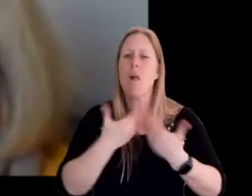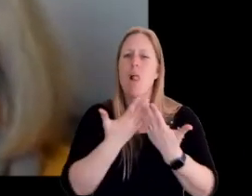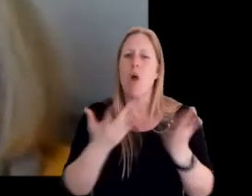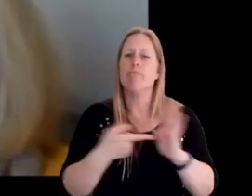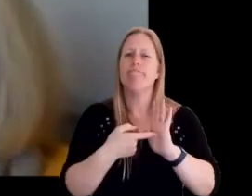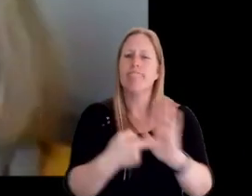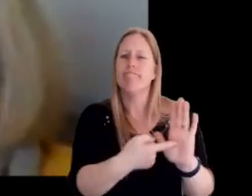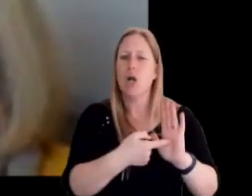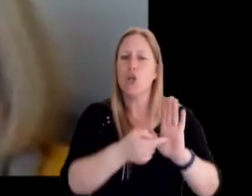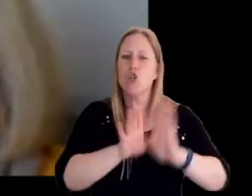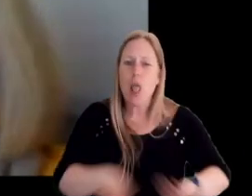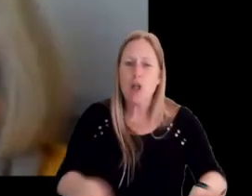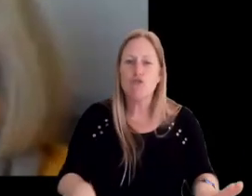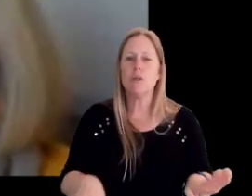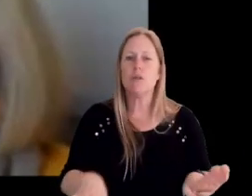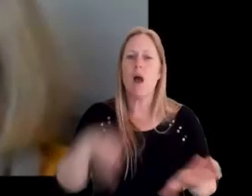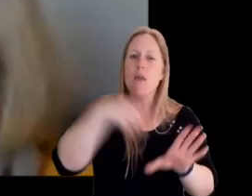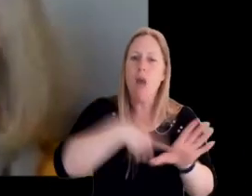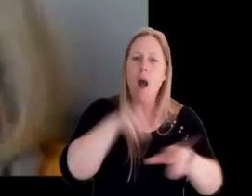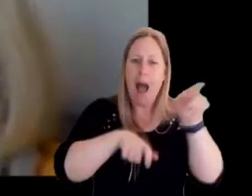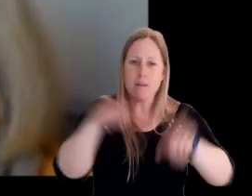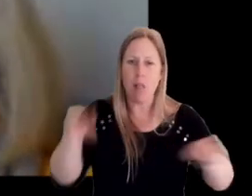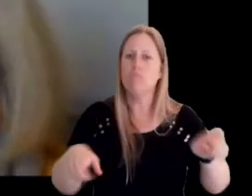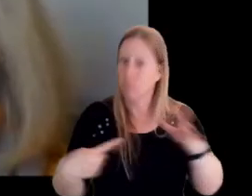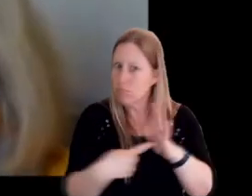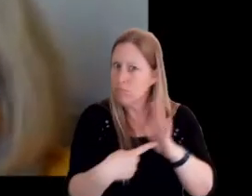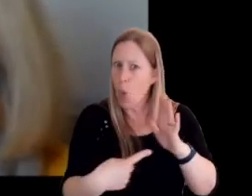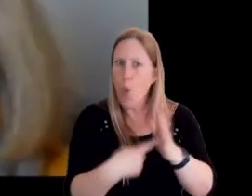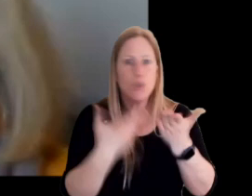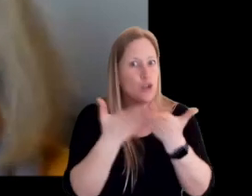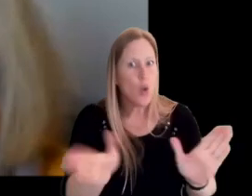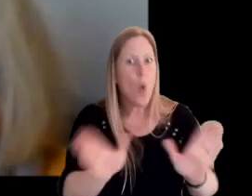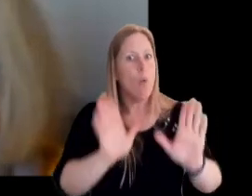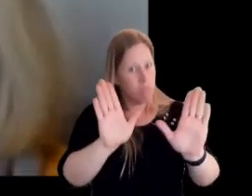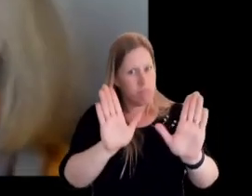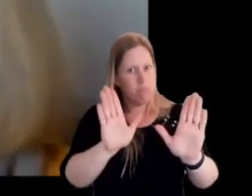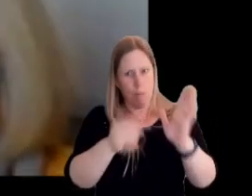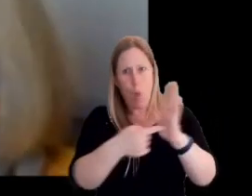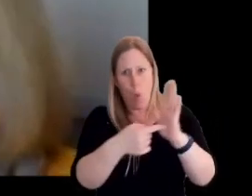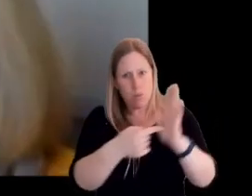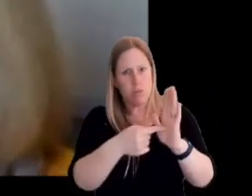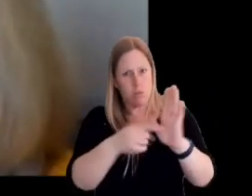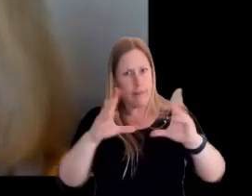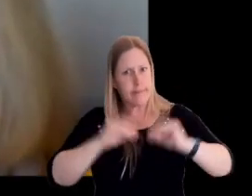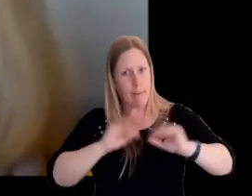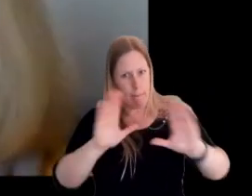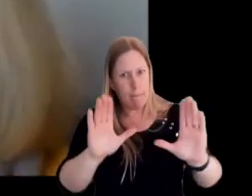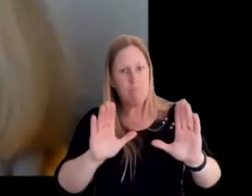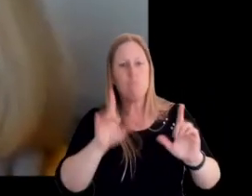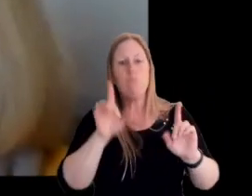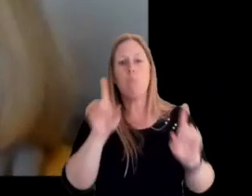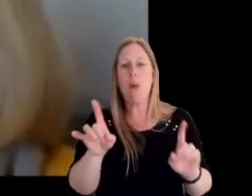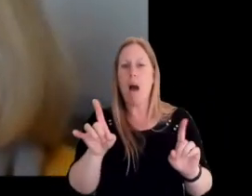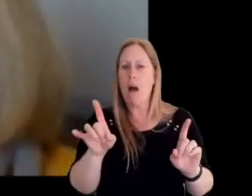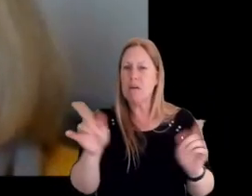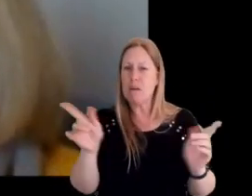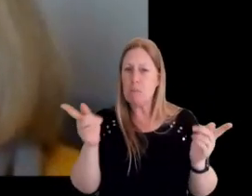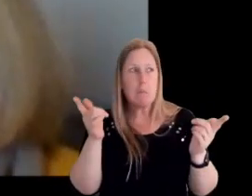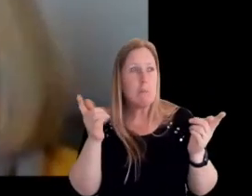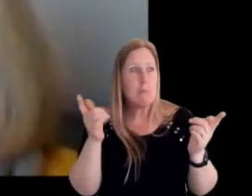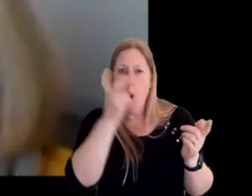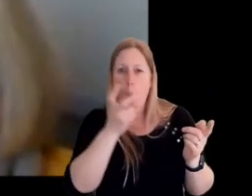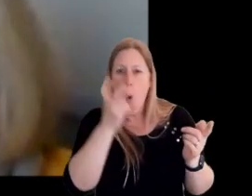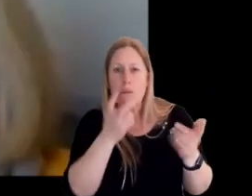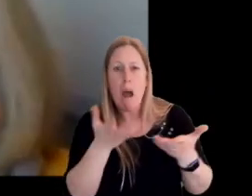about children and young adults, and that has to be shown. It's important. I'm not knocking that in any way, but I don't